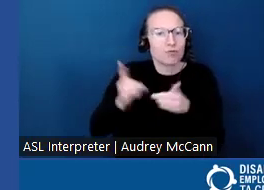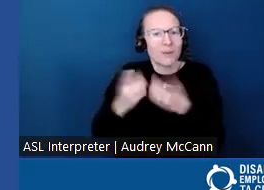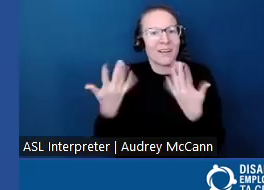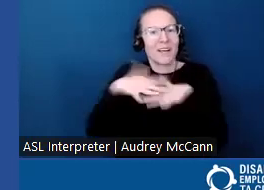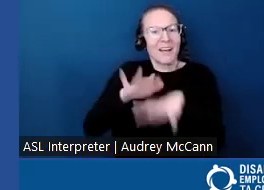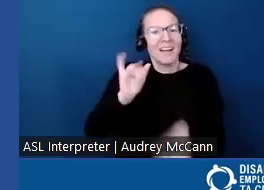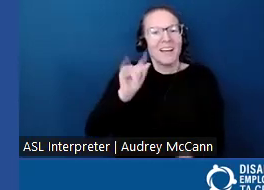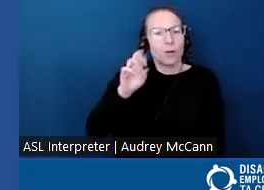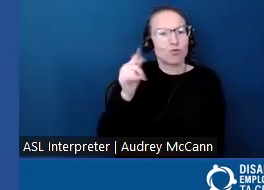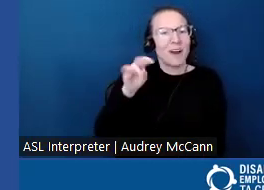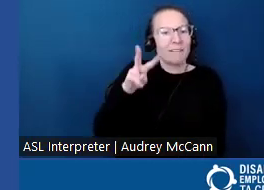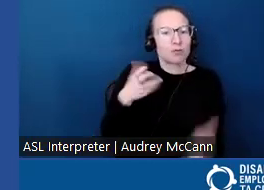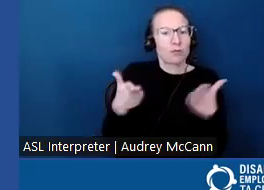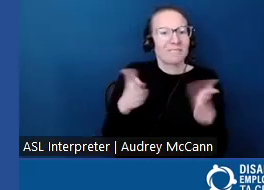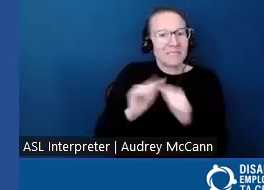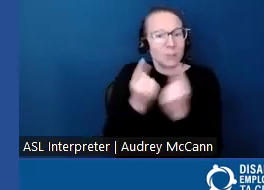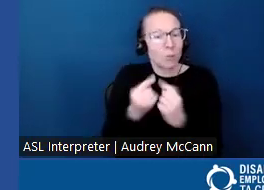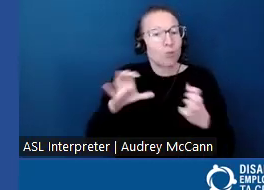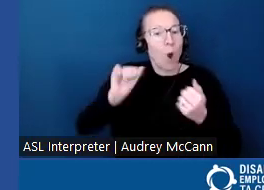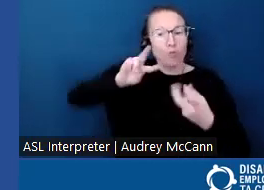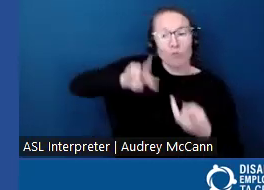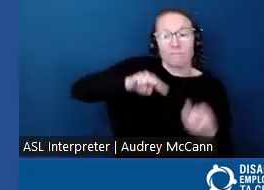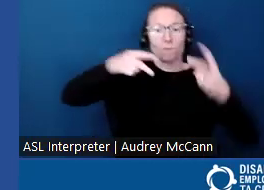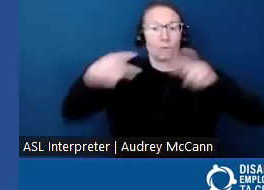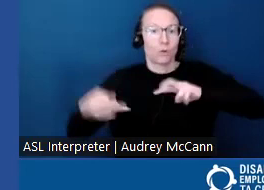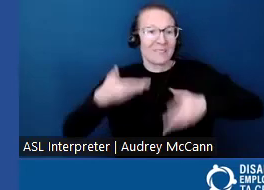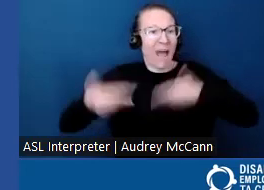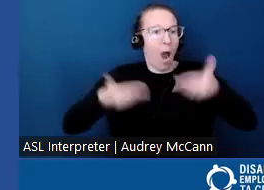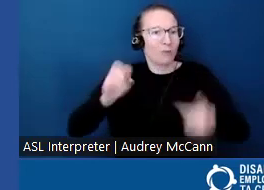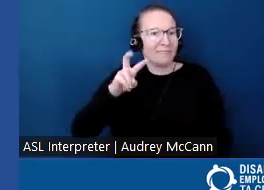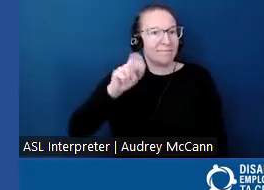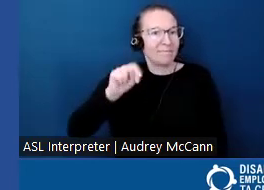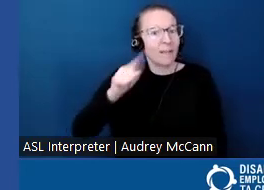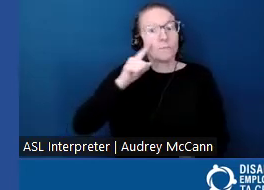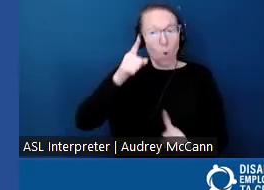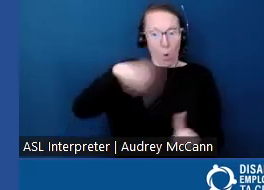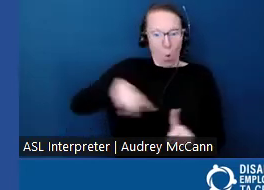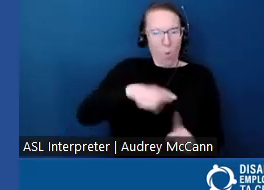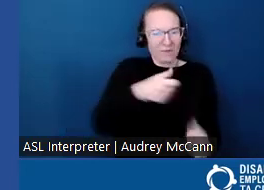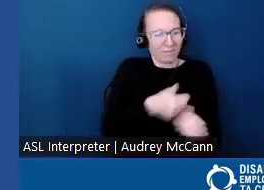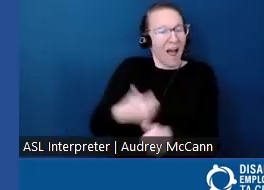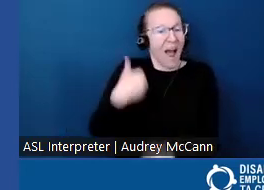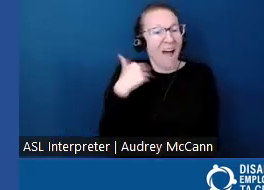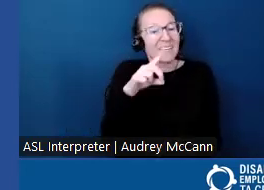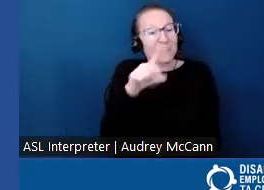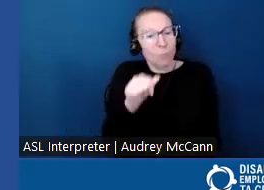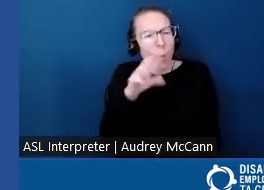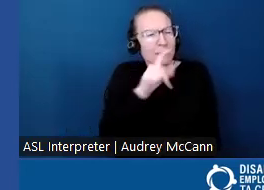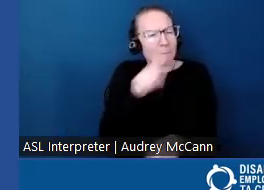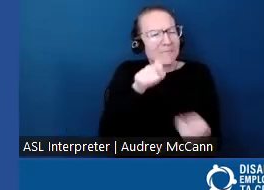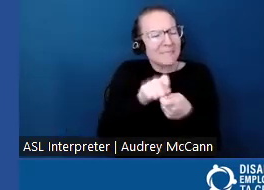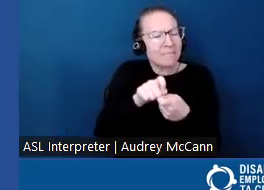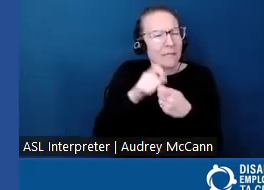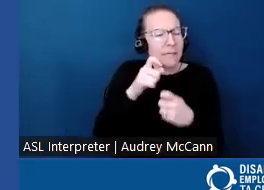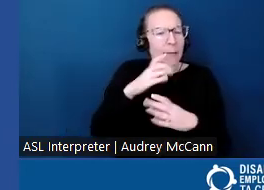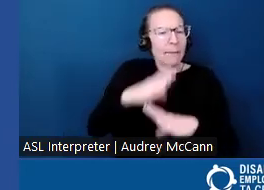reverse hiring event for students who have disabilities or specific barriers to employment. A reverse hiring